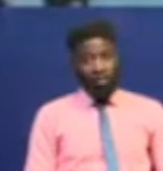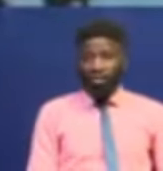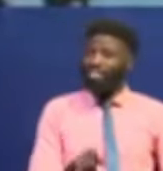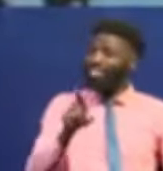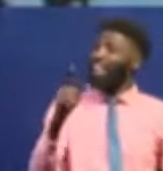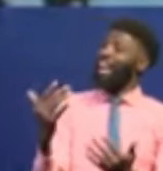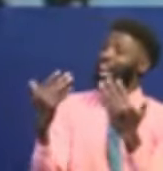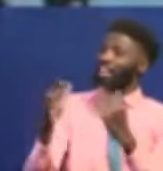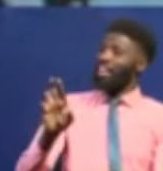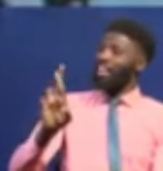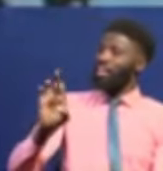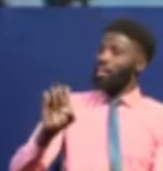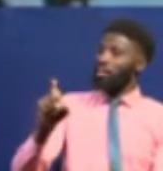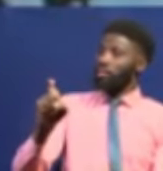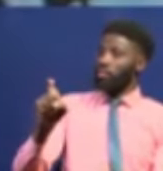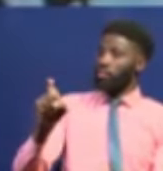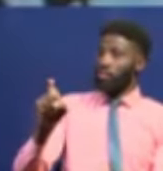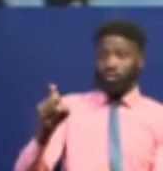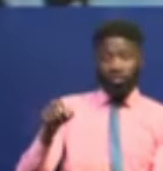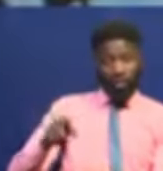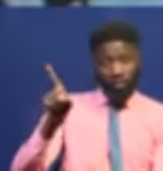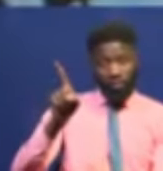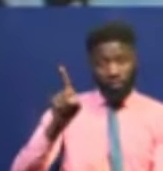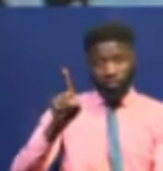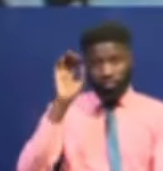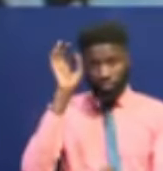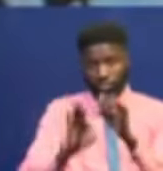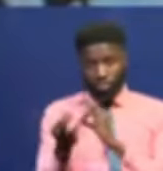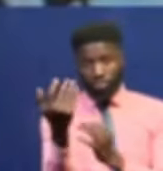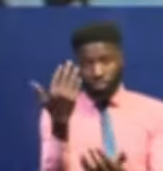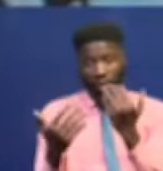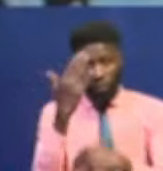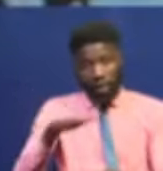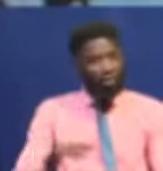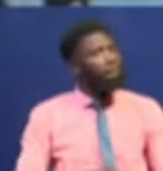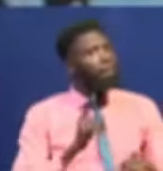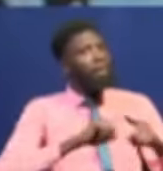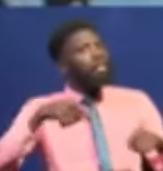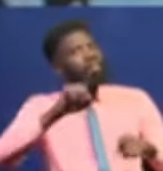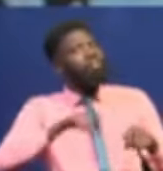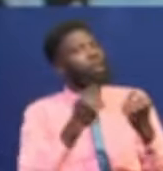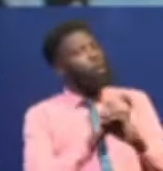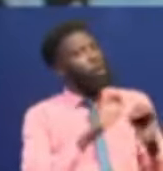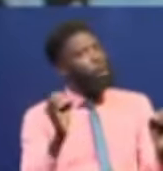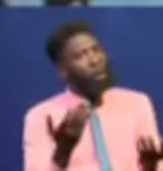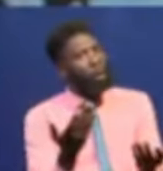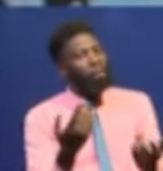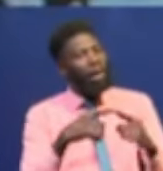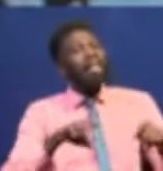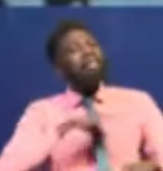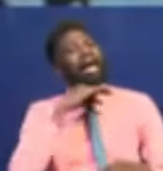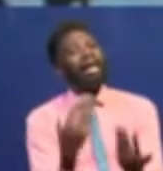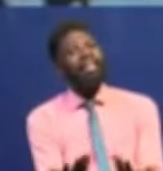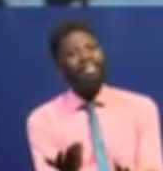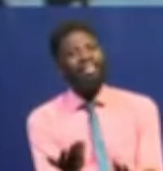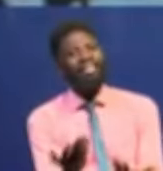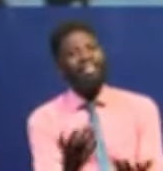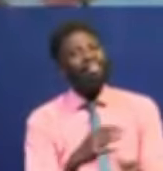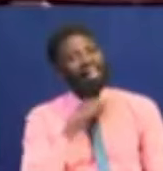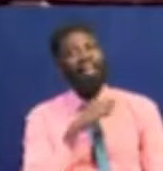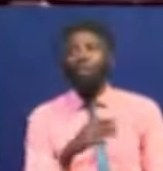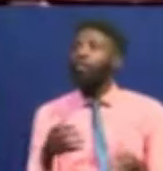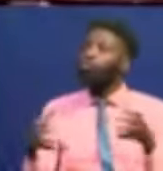me Rex is the one who broke who burned Parliament? But Rex died without breaking anything. No, I'm just telling you. He died. You know, Rex,